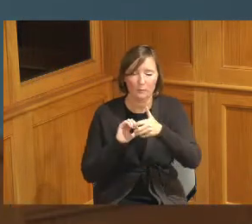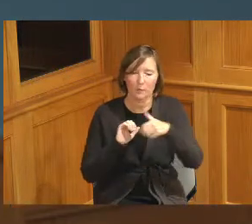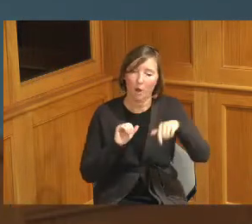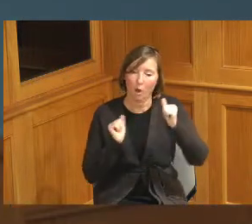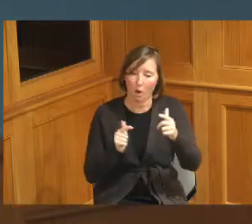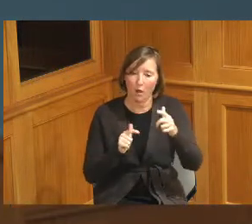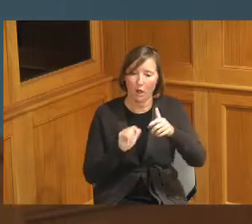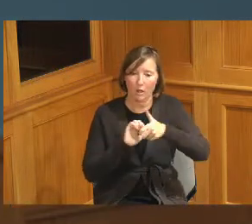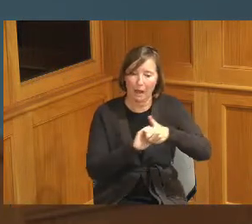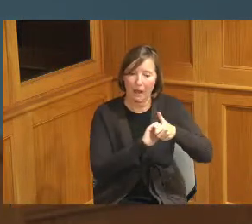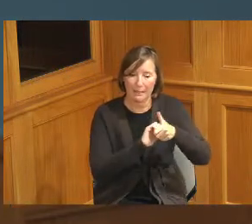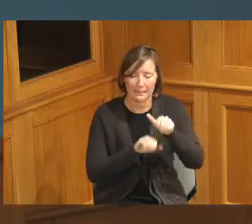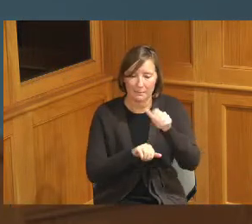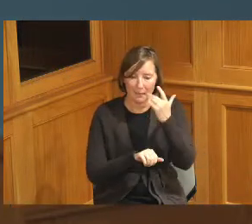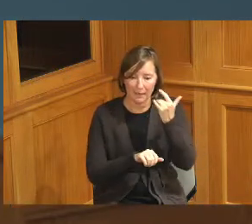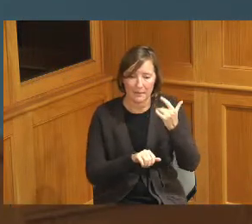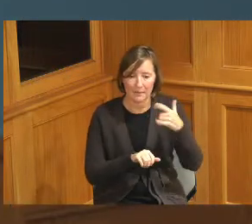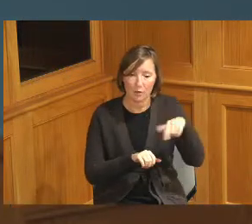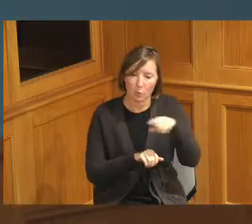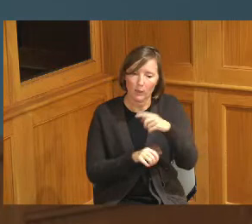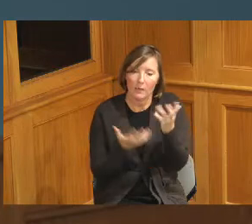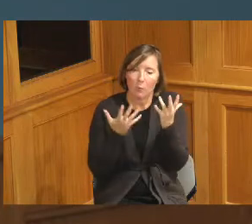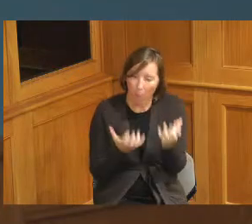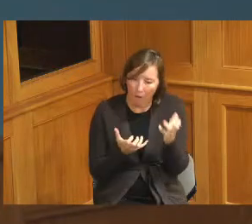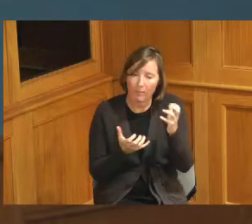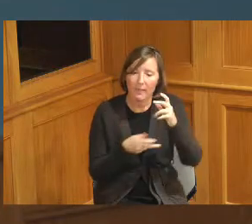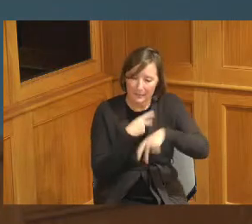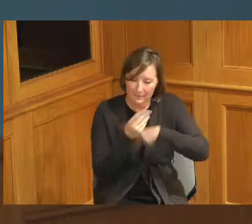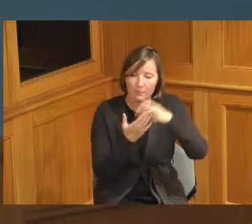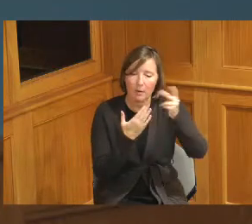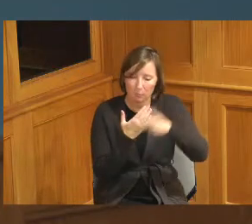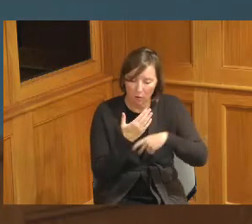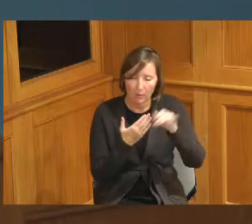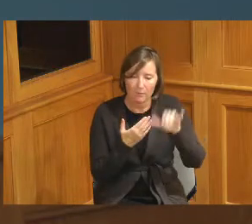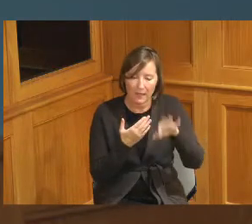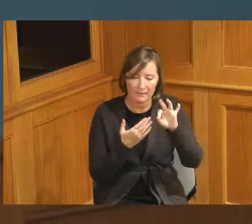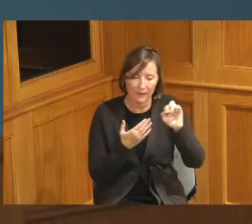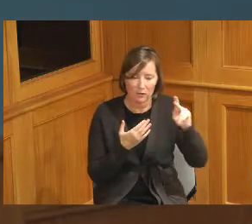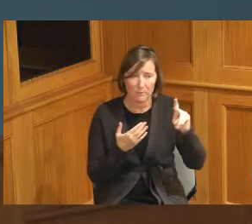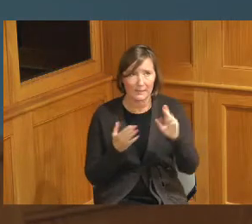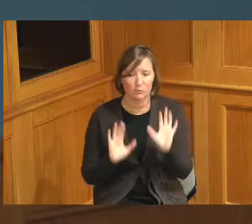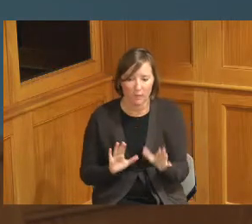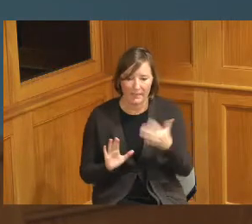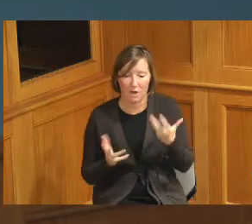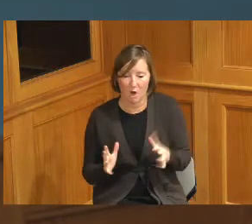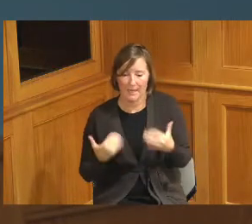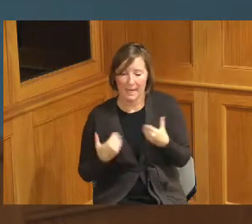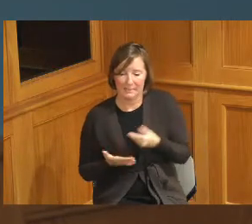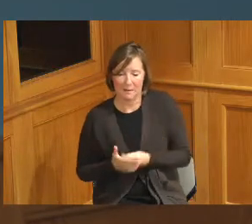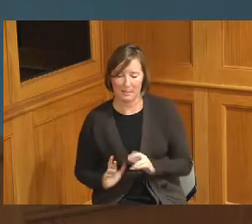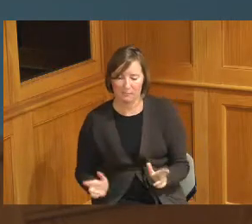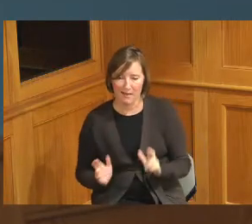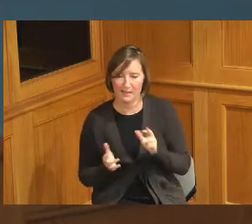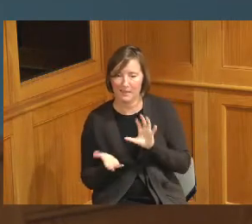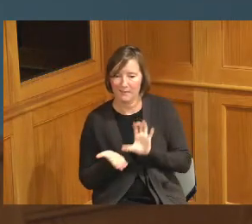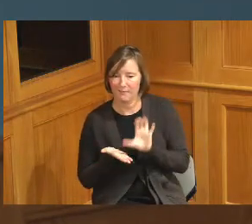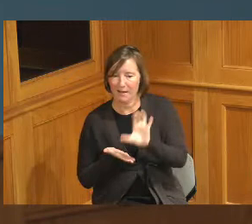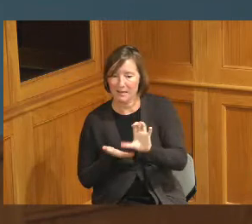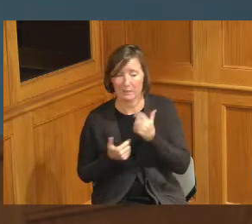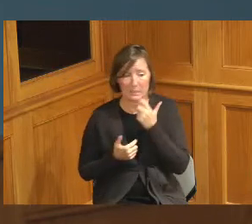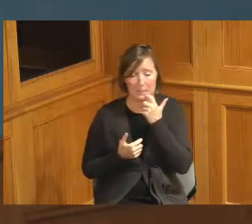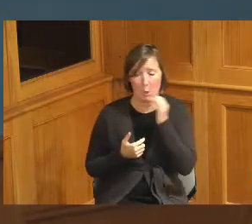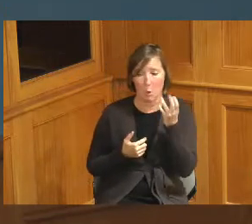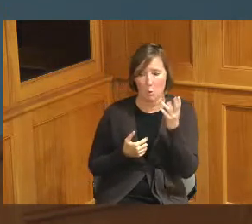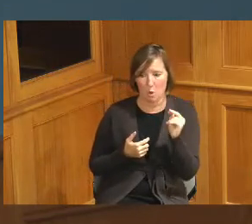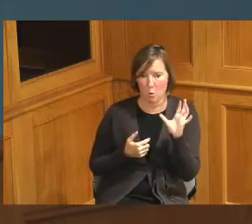I wanted to have this fellowship type program, and it's so great now that it's funded, because I was worried. I was like, uh-oh, is the fellowship program going